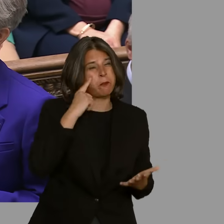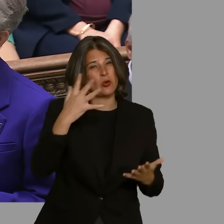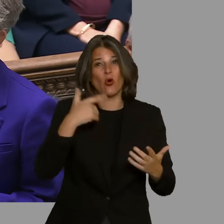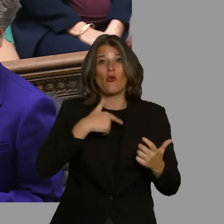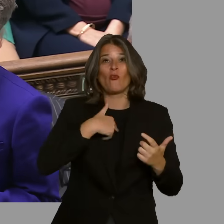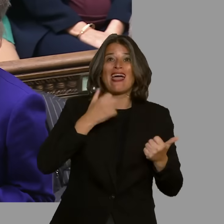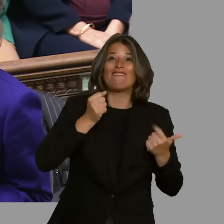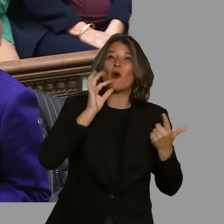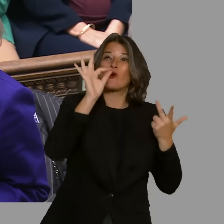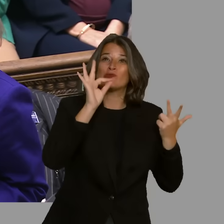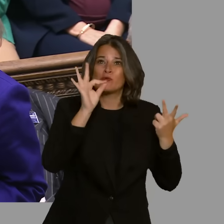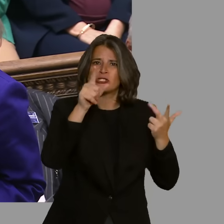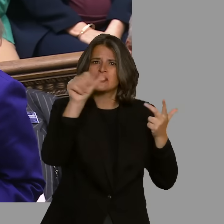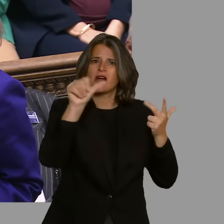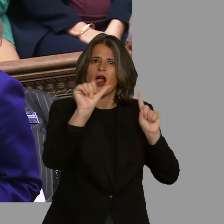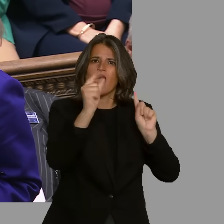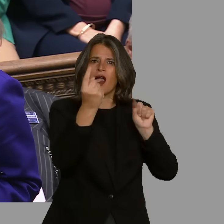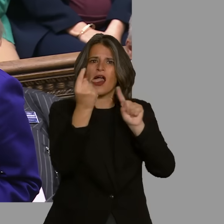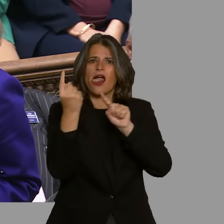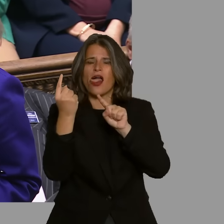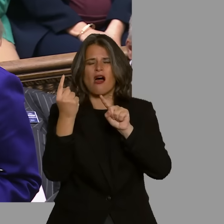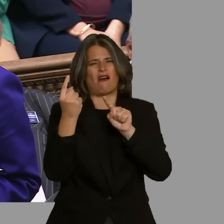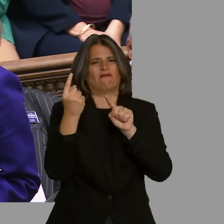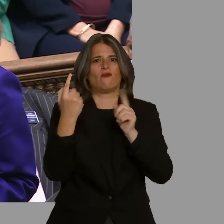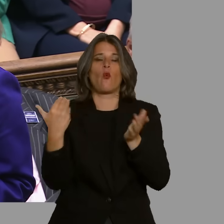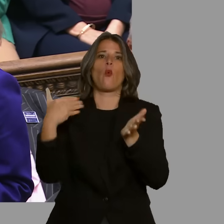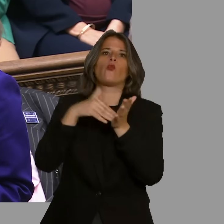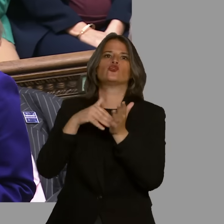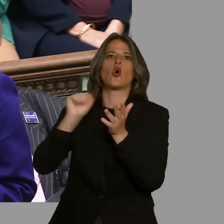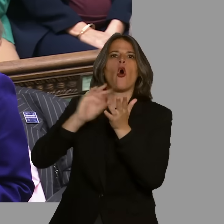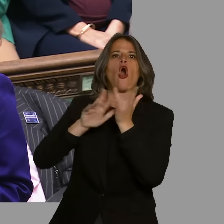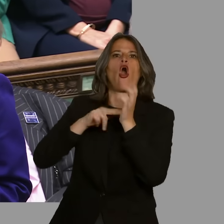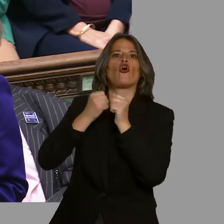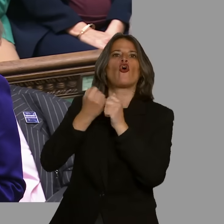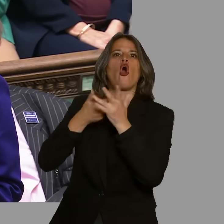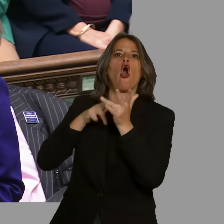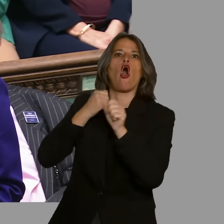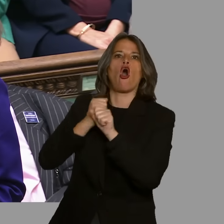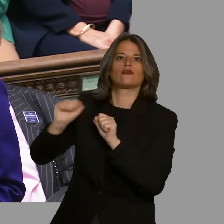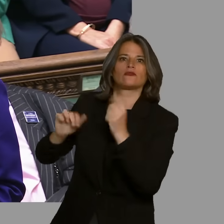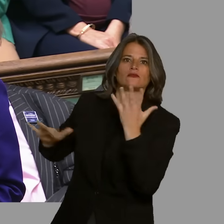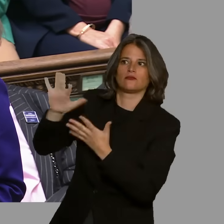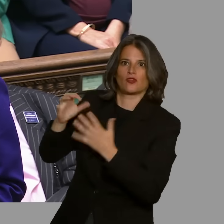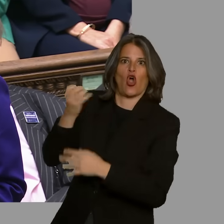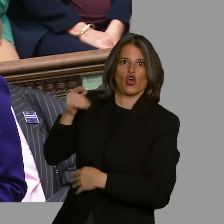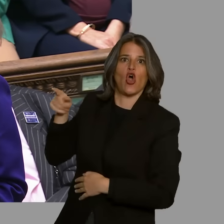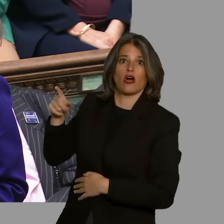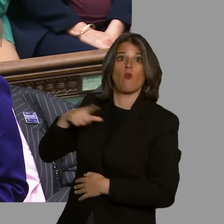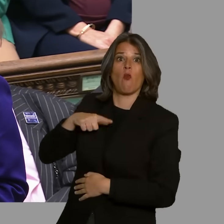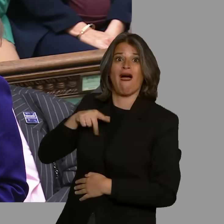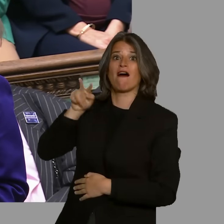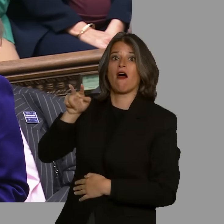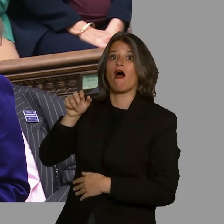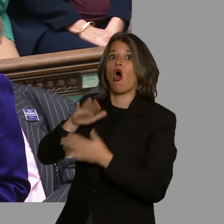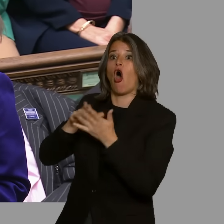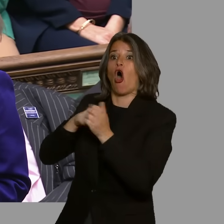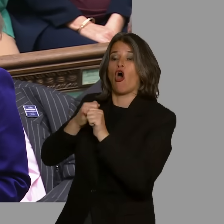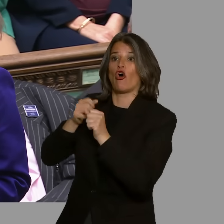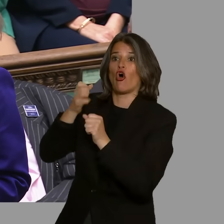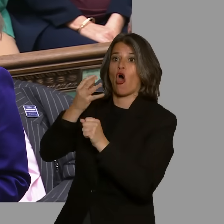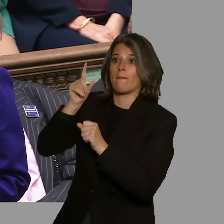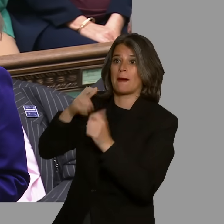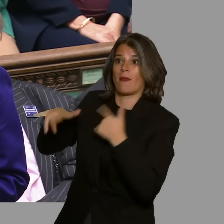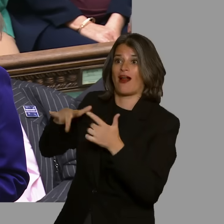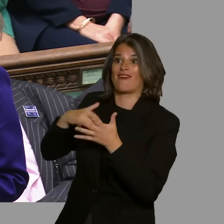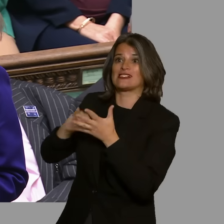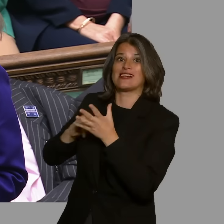fled repression at the hands of the Chinese state. But now they see a British government that wants to make it harder